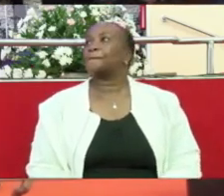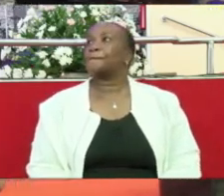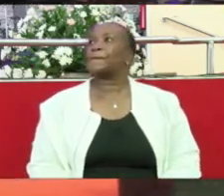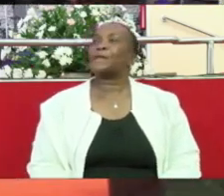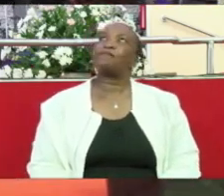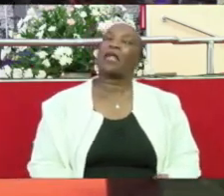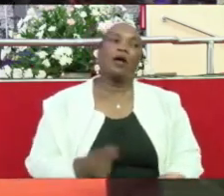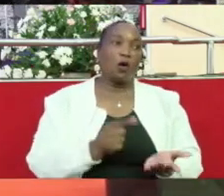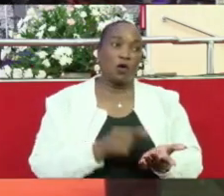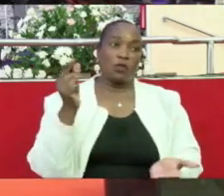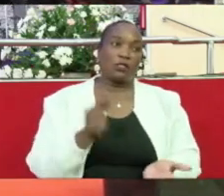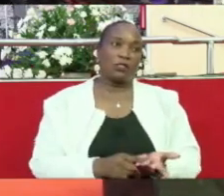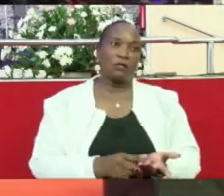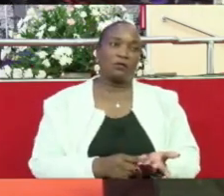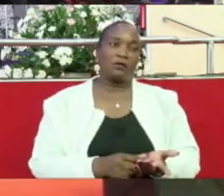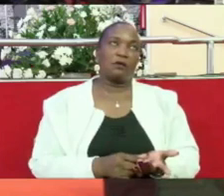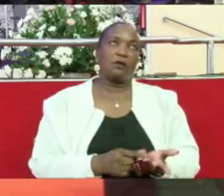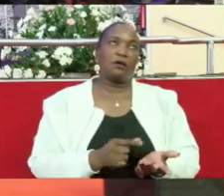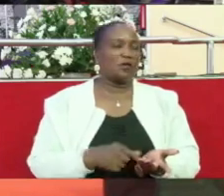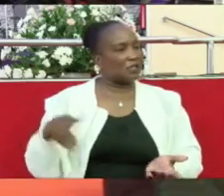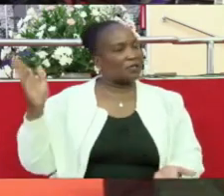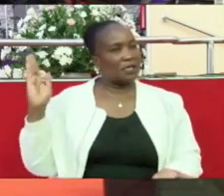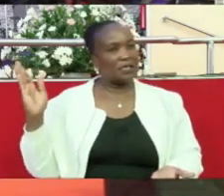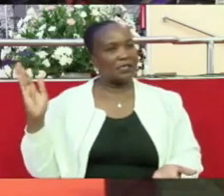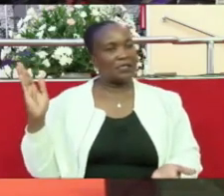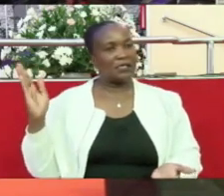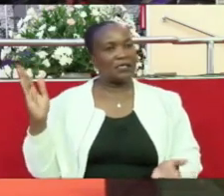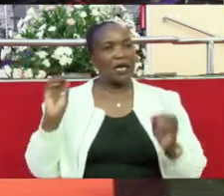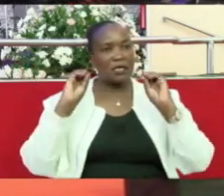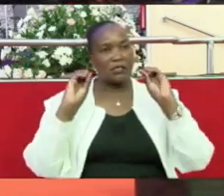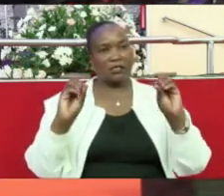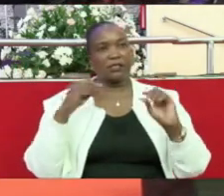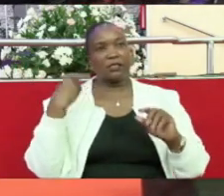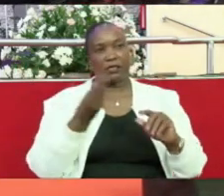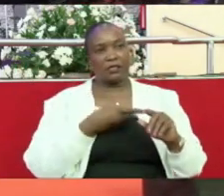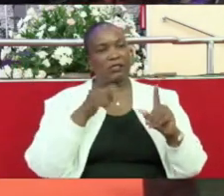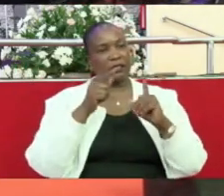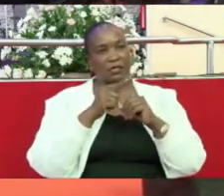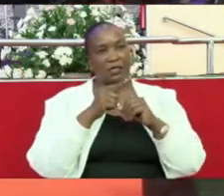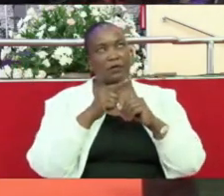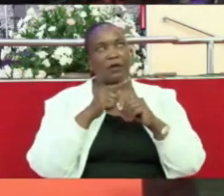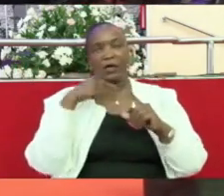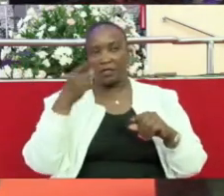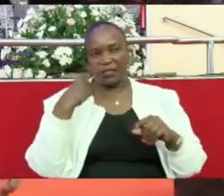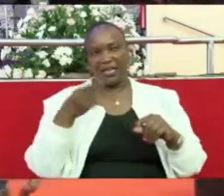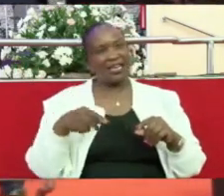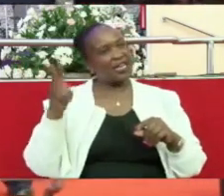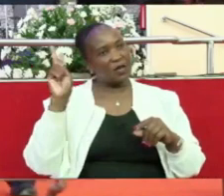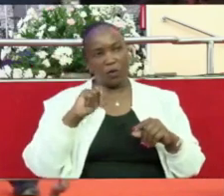ungodliness, kwamba neema ya Mungu inatufunza kusema hapana kwa mambo yasiyo ya kiungu, and to worldly passions, na matamaa za kidunia, and to